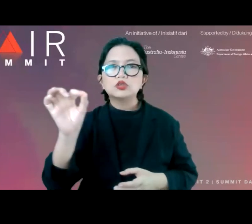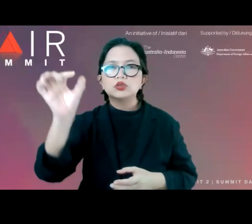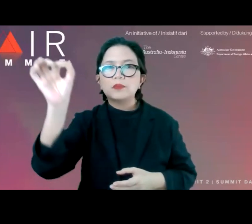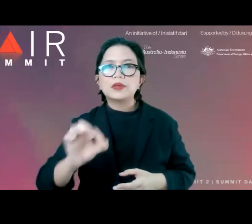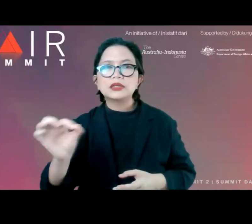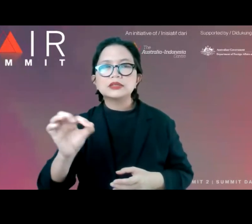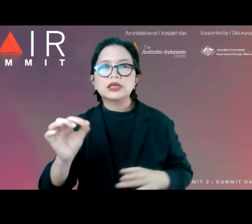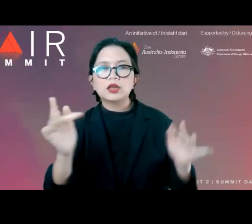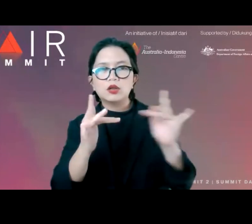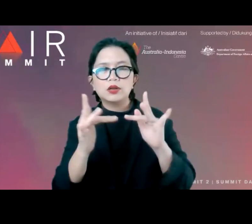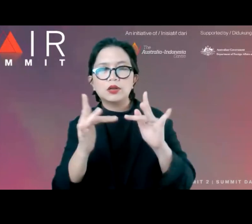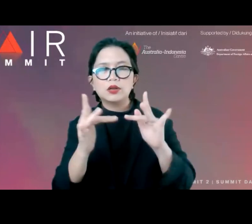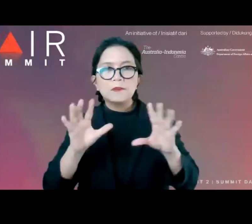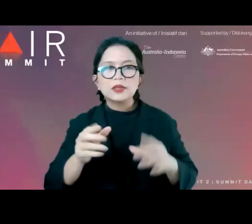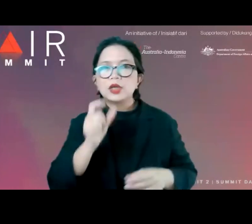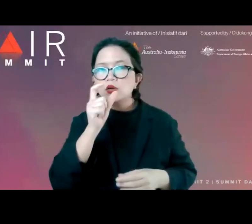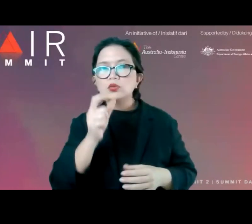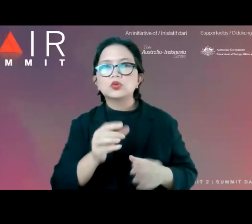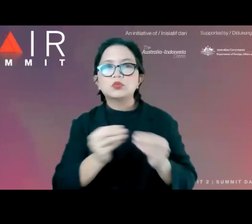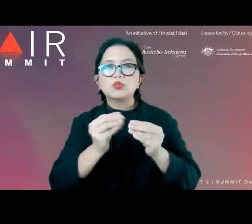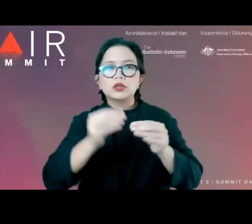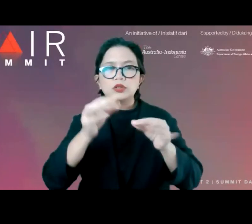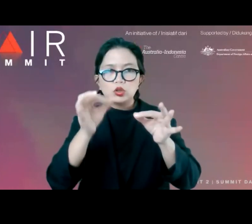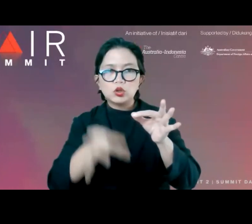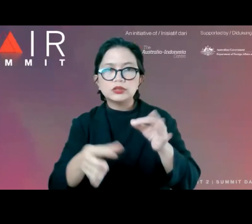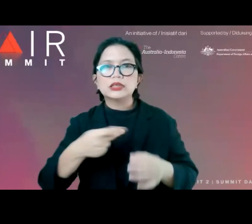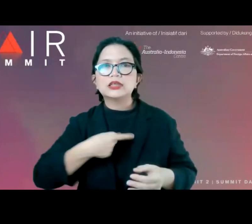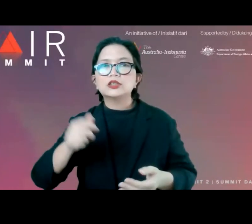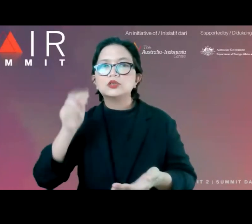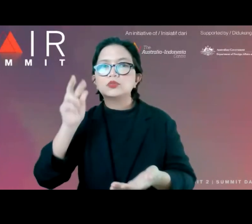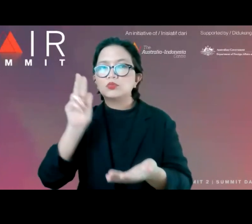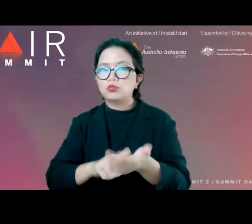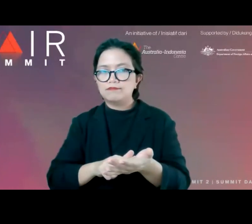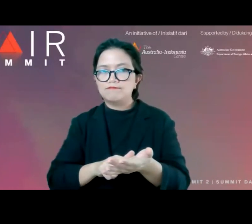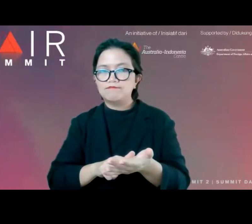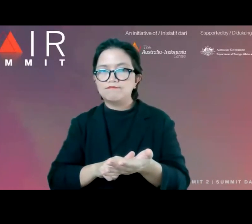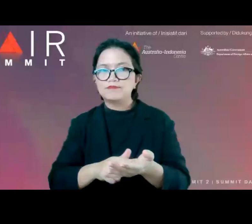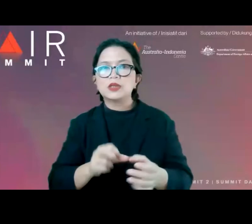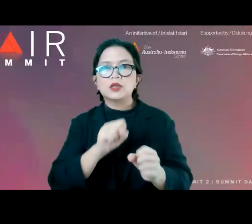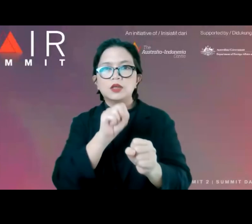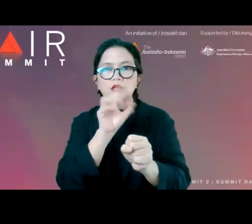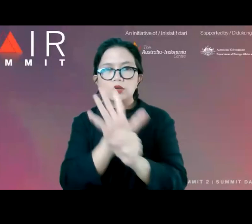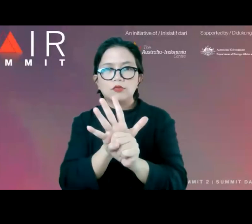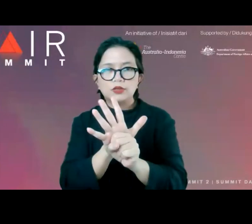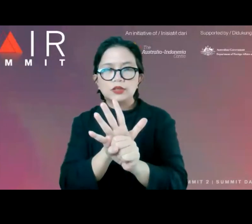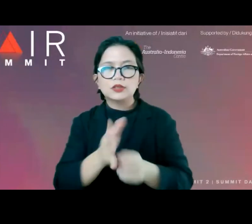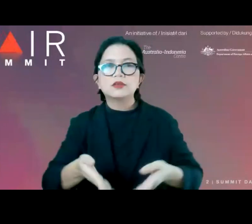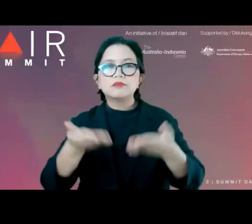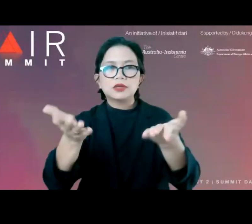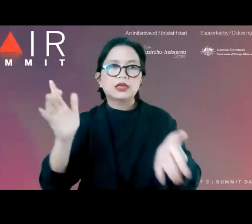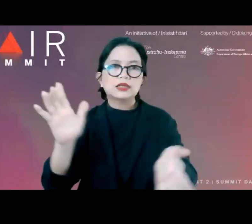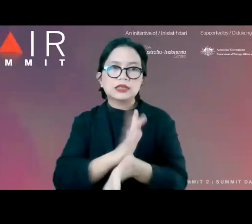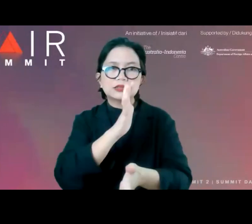look into those issues. You know, COVID has presented a fantastic opportunity, as the minister said in his